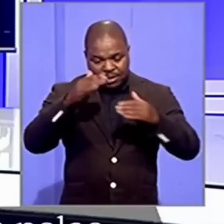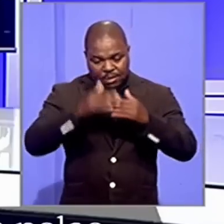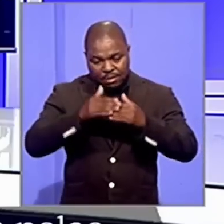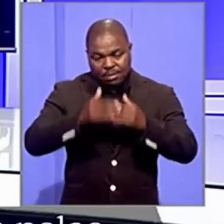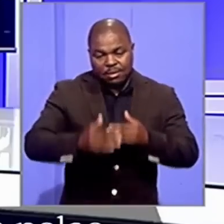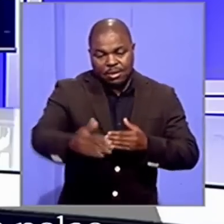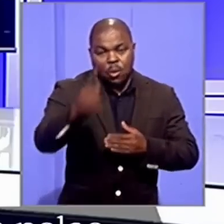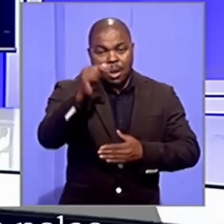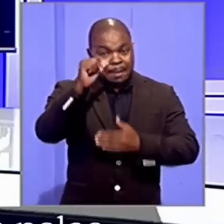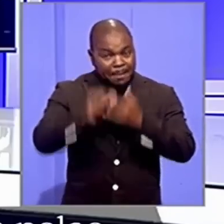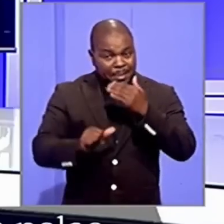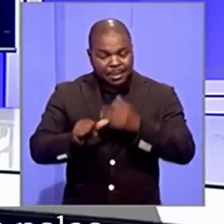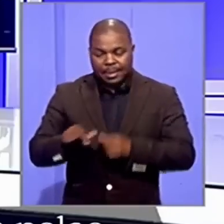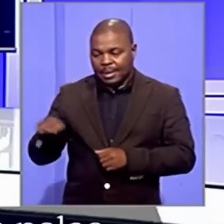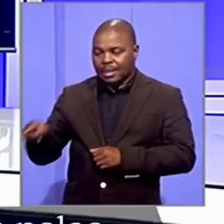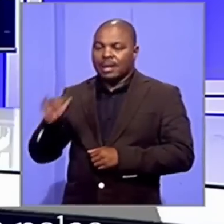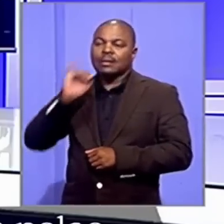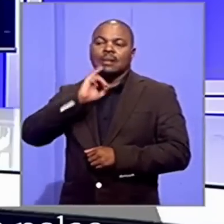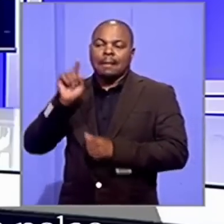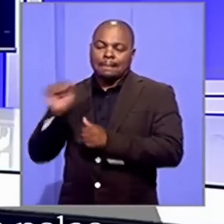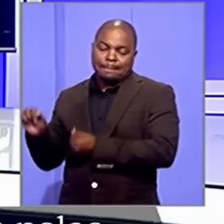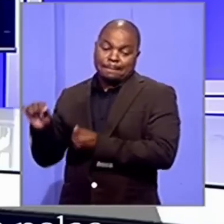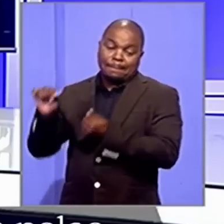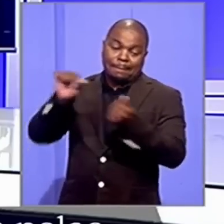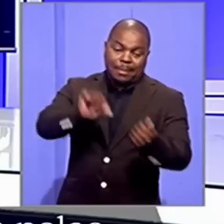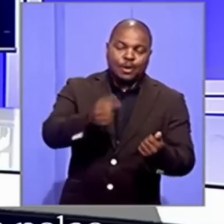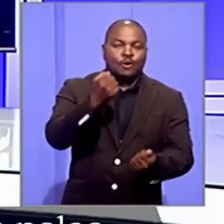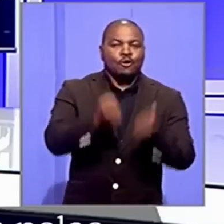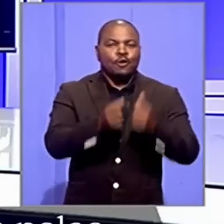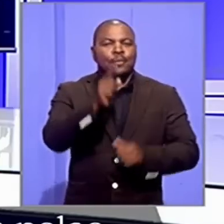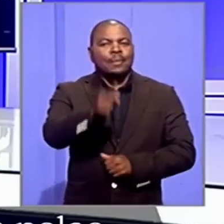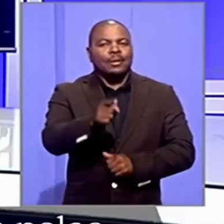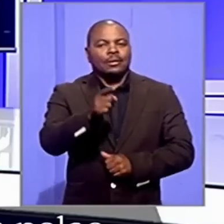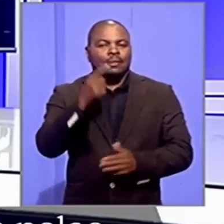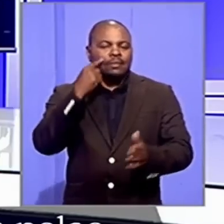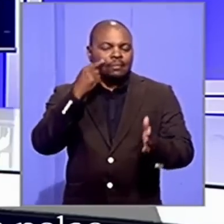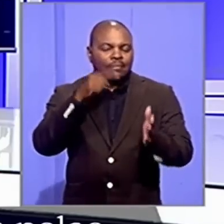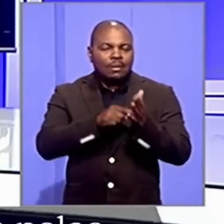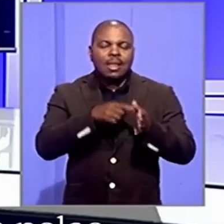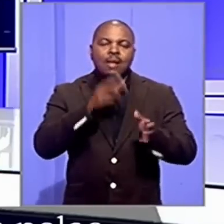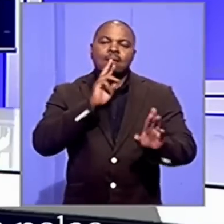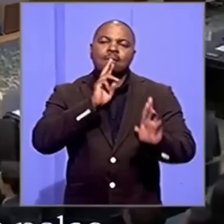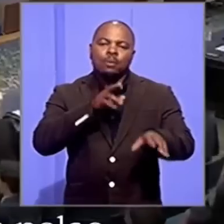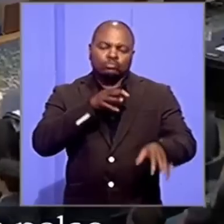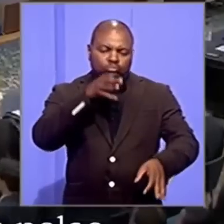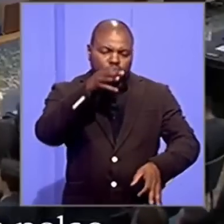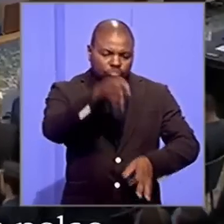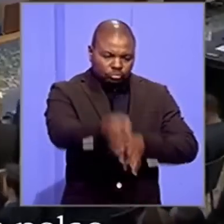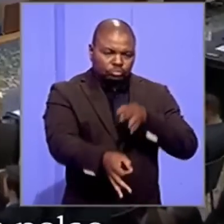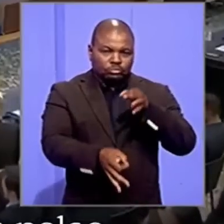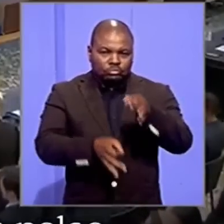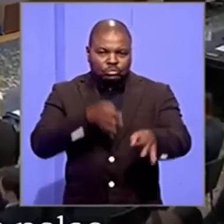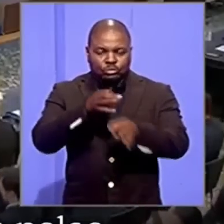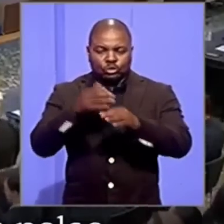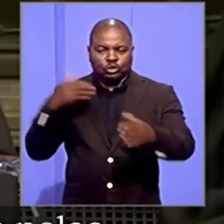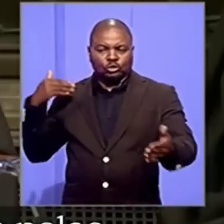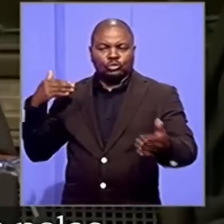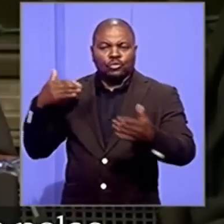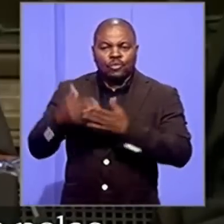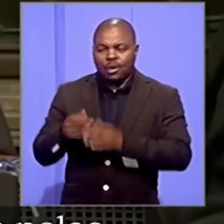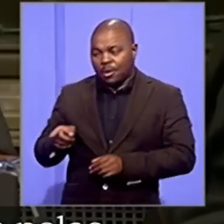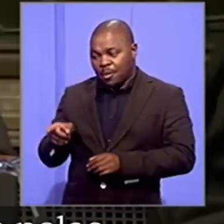kgwedi Israel e tla tlameha ho fihlela lekgotleng e le ho fana ka raporoto ya hore e kentse